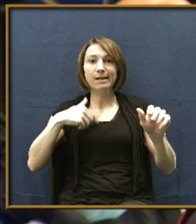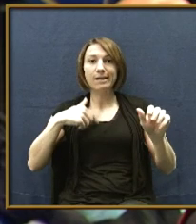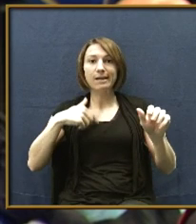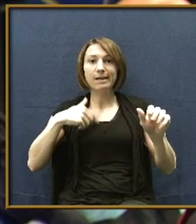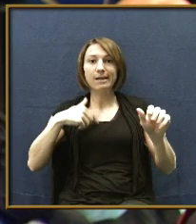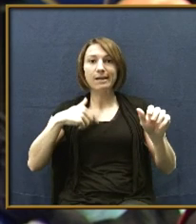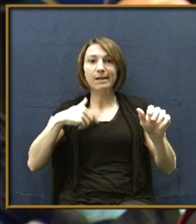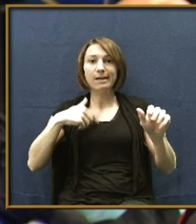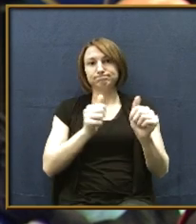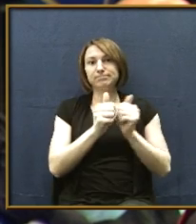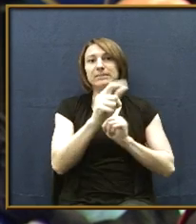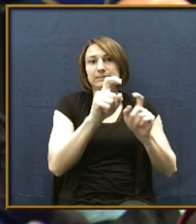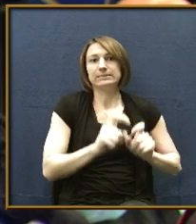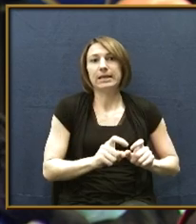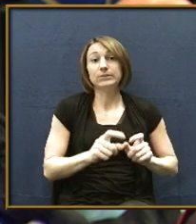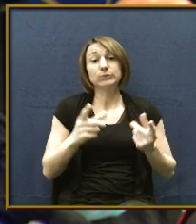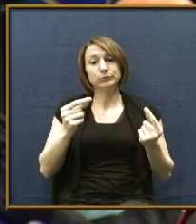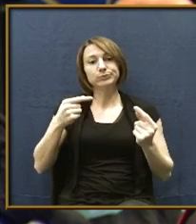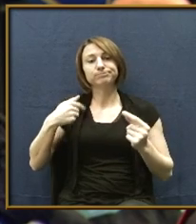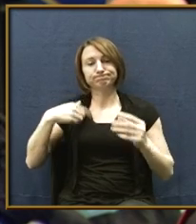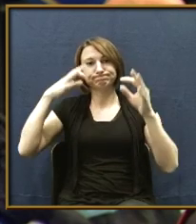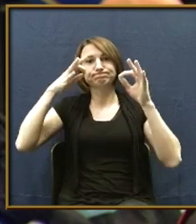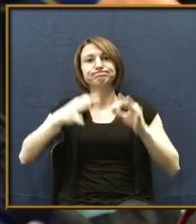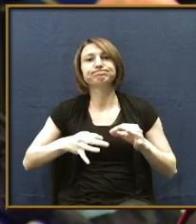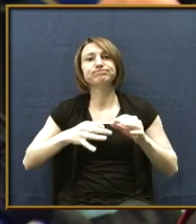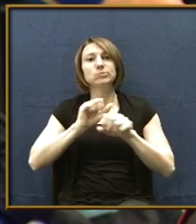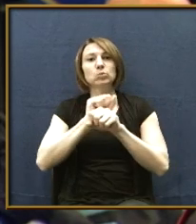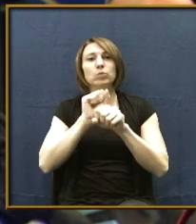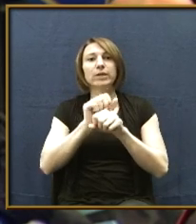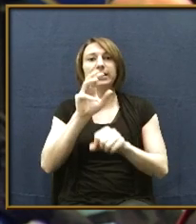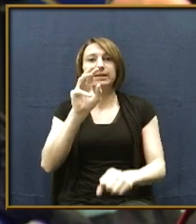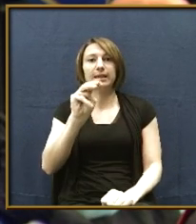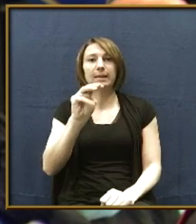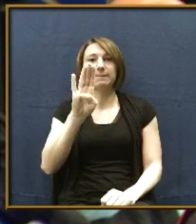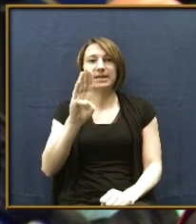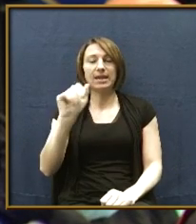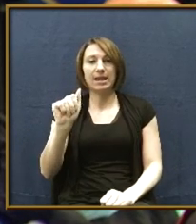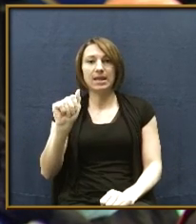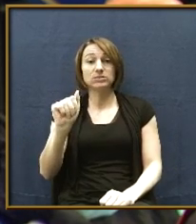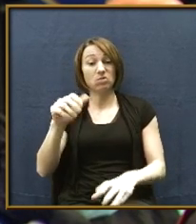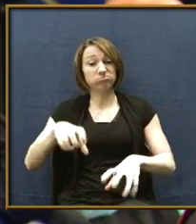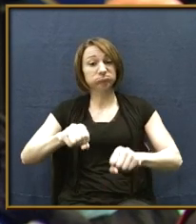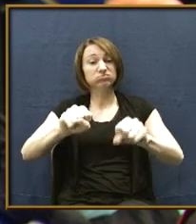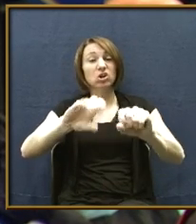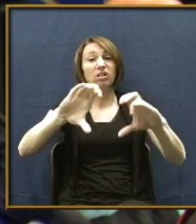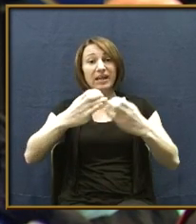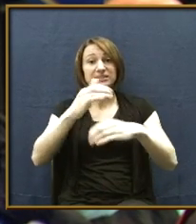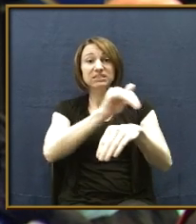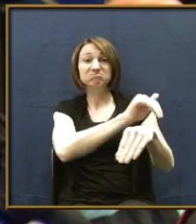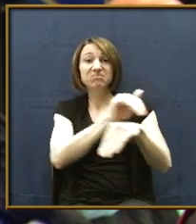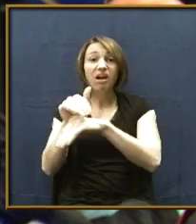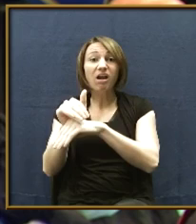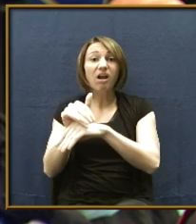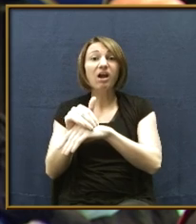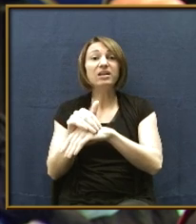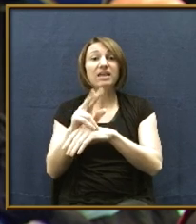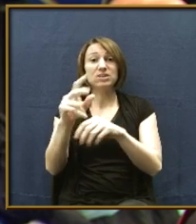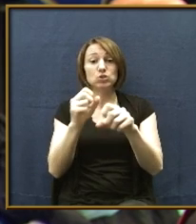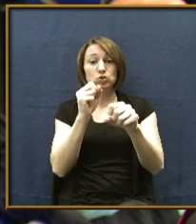decided on my MBA. I took 9 classes, and 2.5 years later, I was sitting